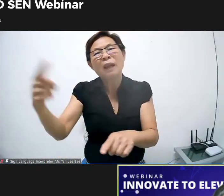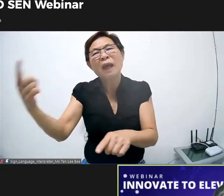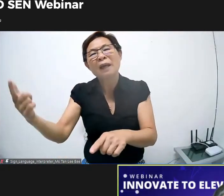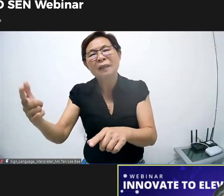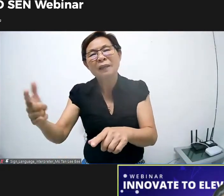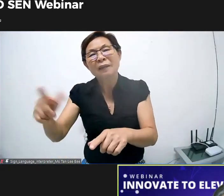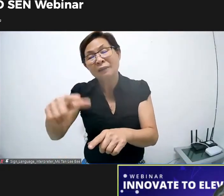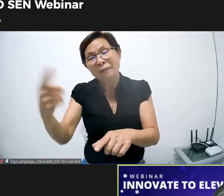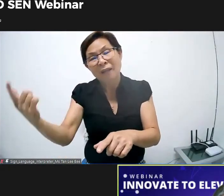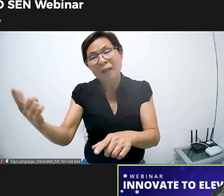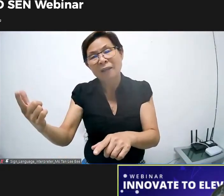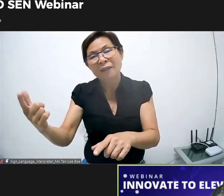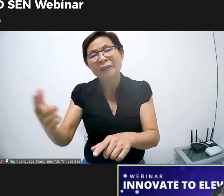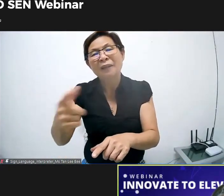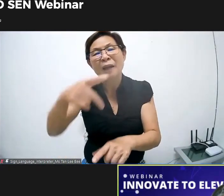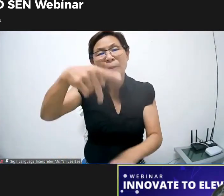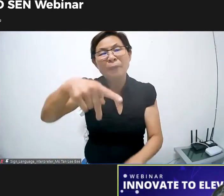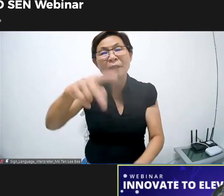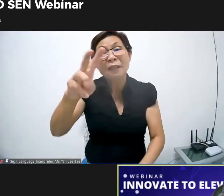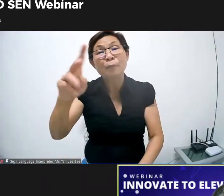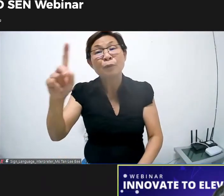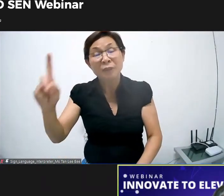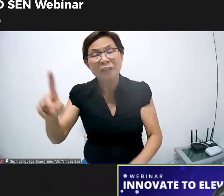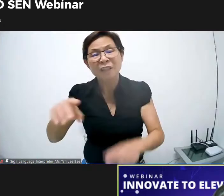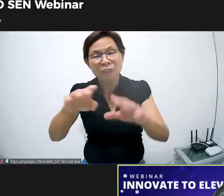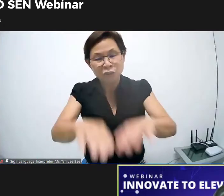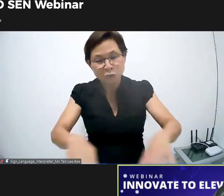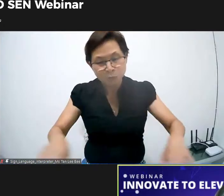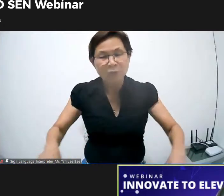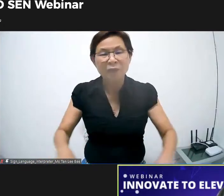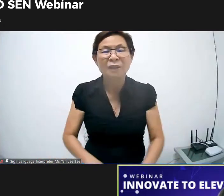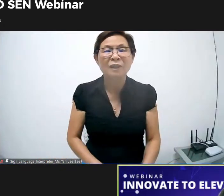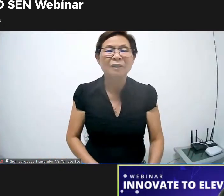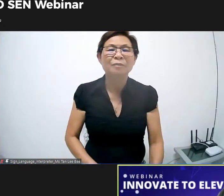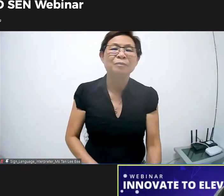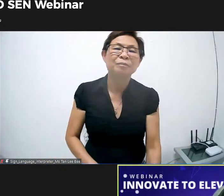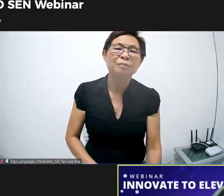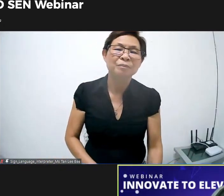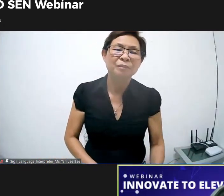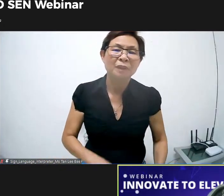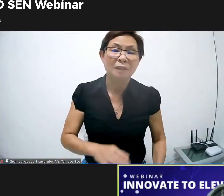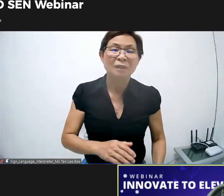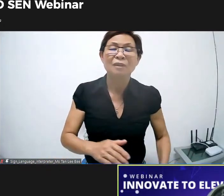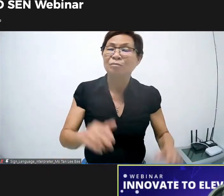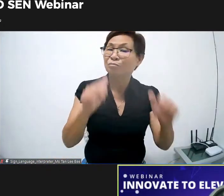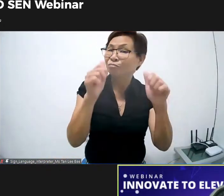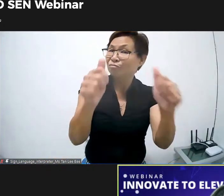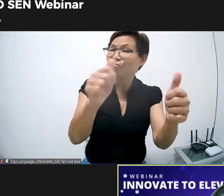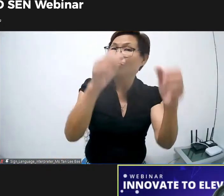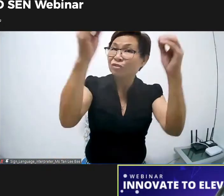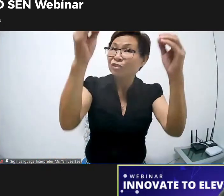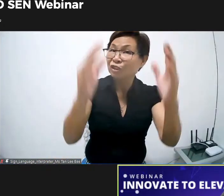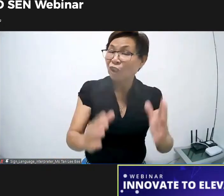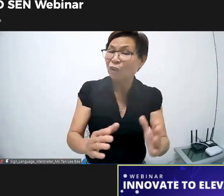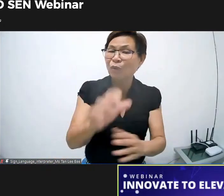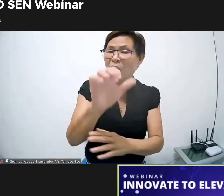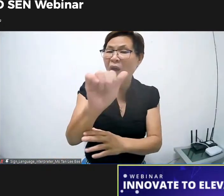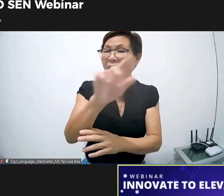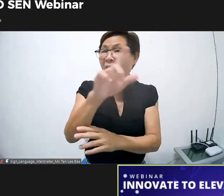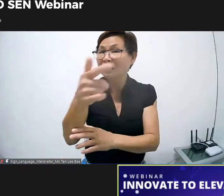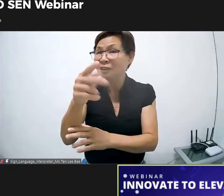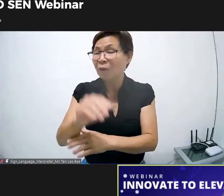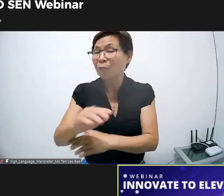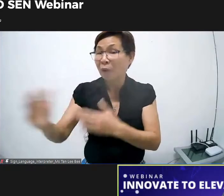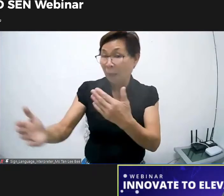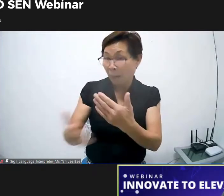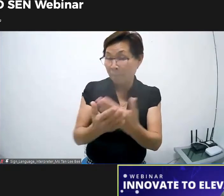and the approach on innovation is intentionally and thoughtfully. So well done, Cikgu Azam. Okay, we'll come back to you